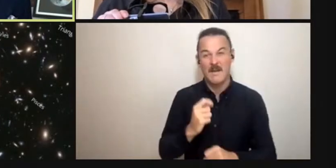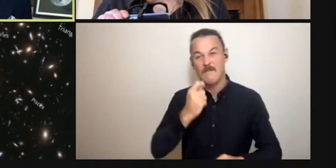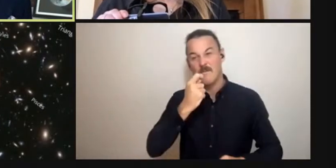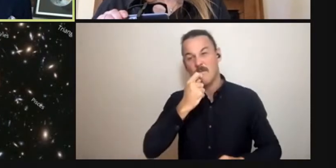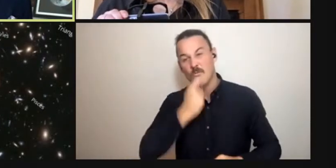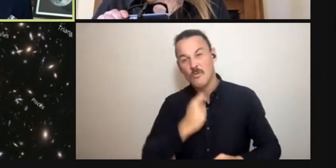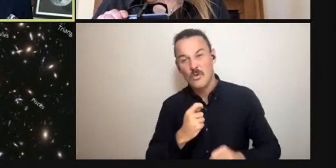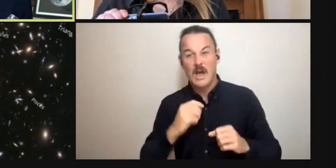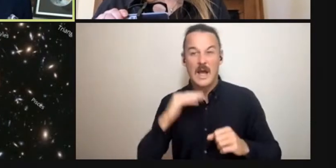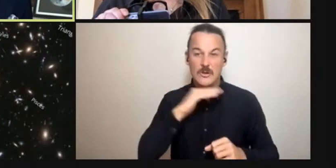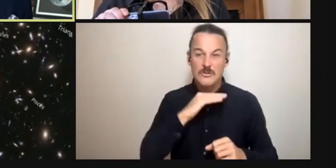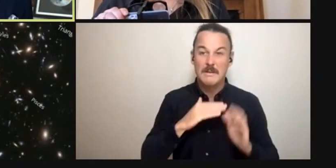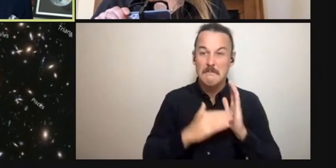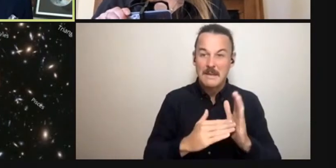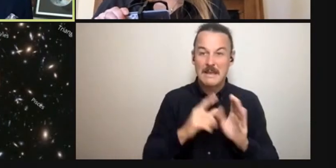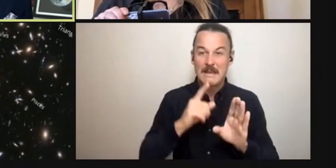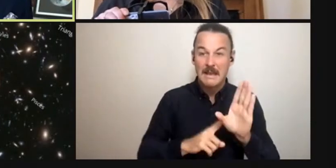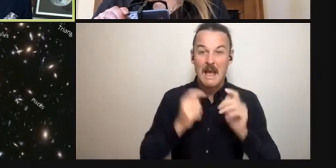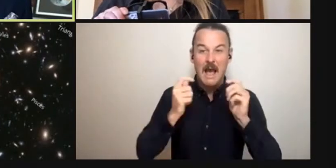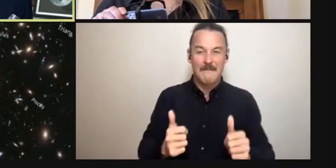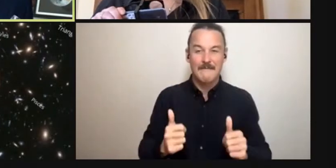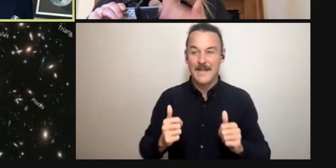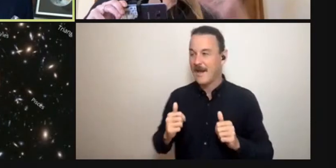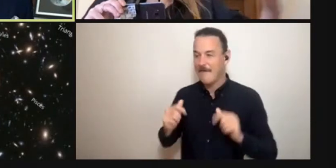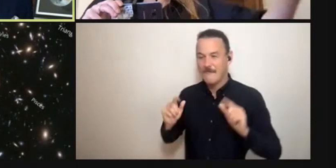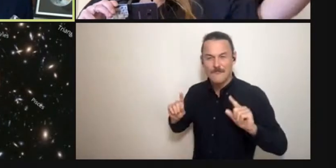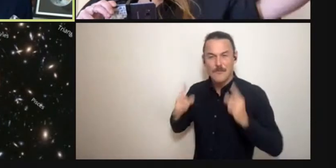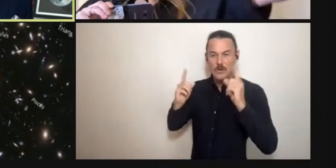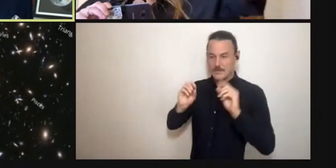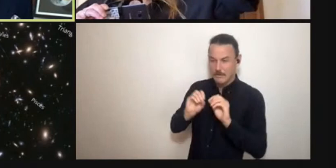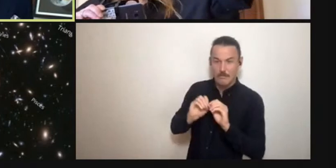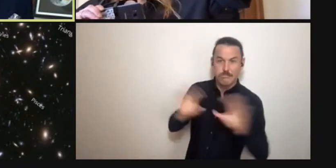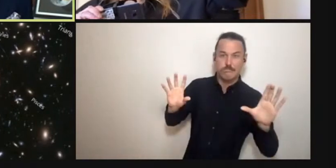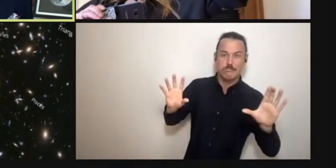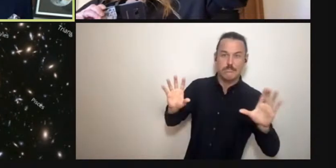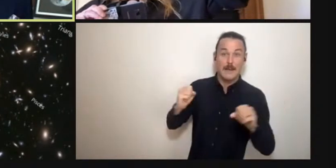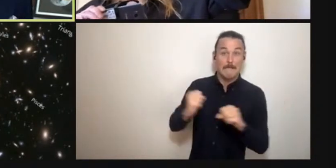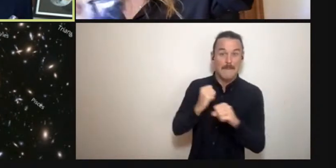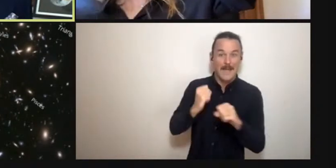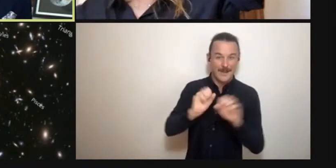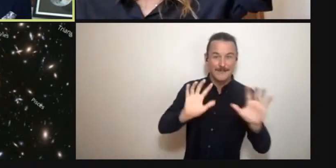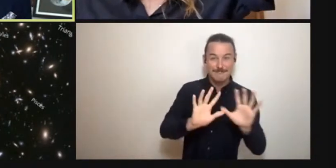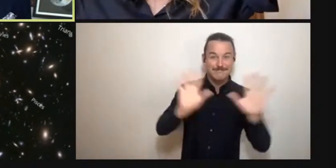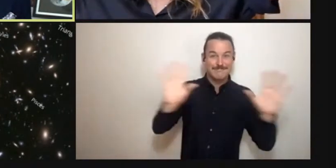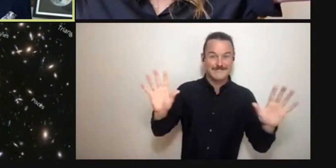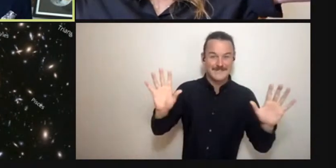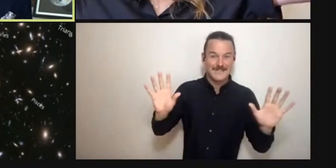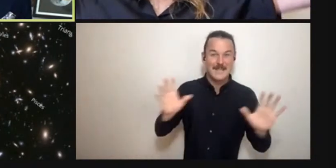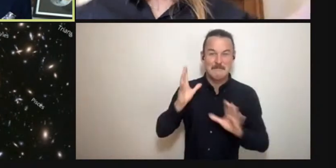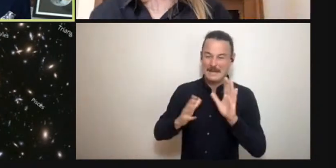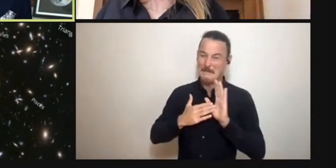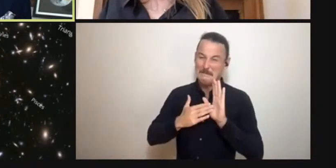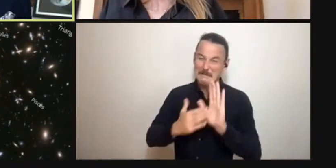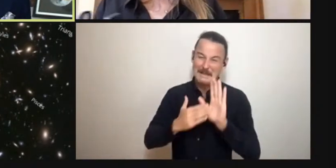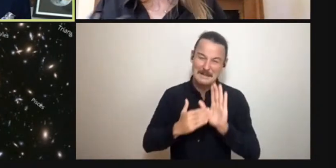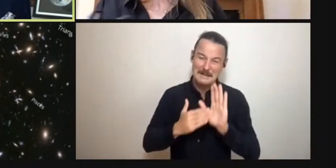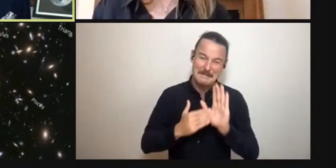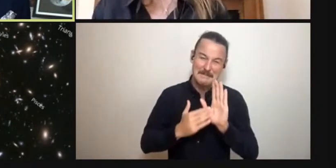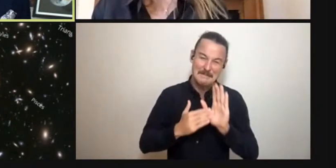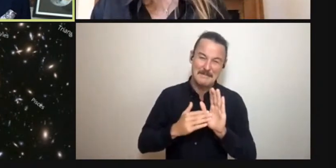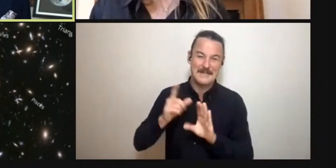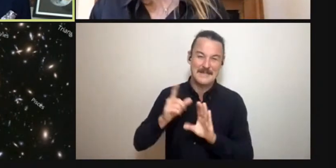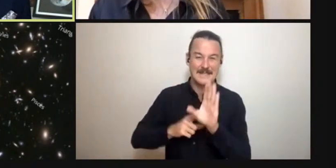they would be the age of the universe ago. So essentially, 13.5